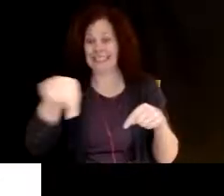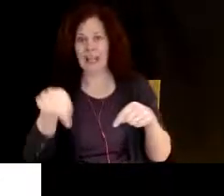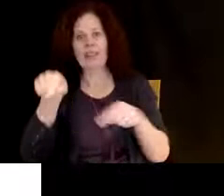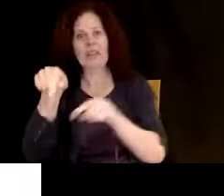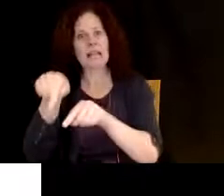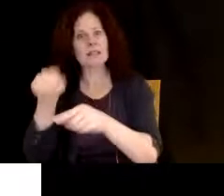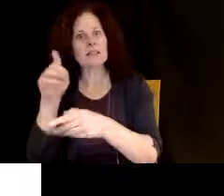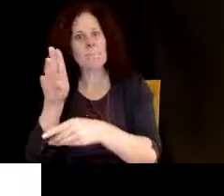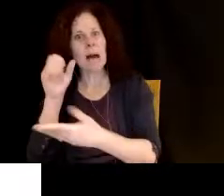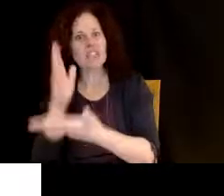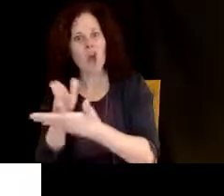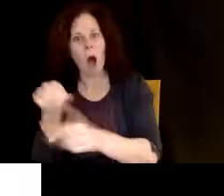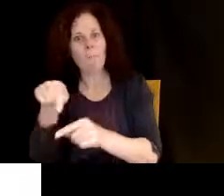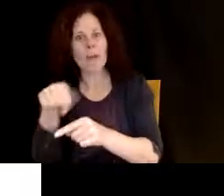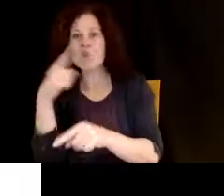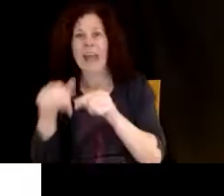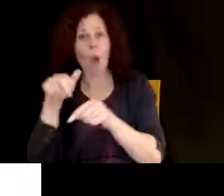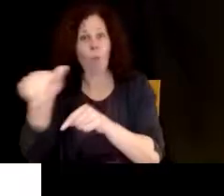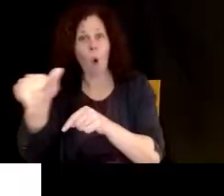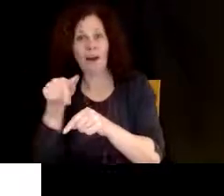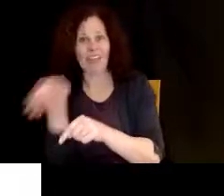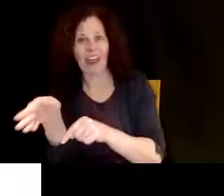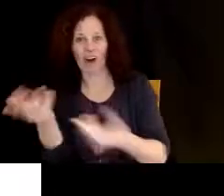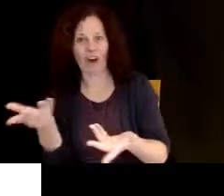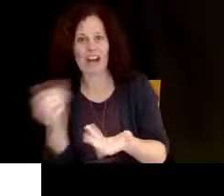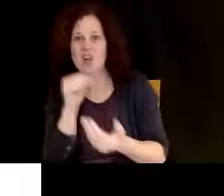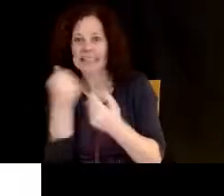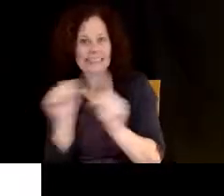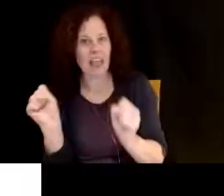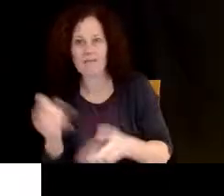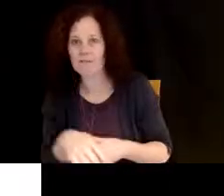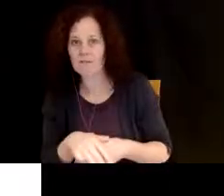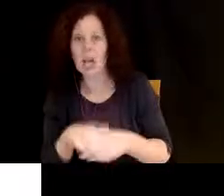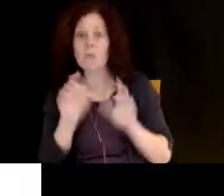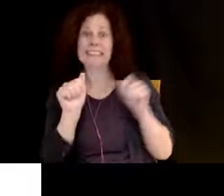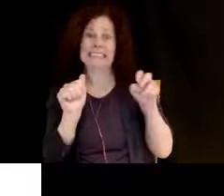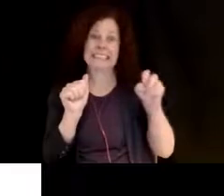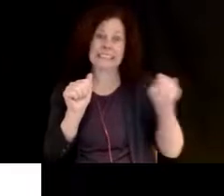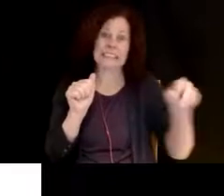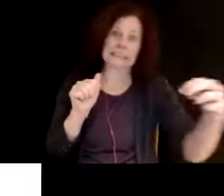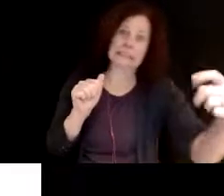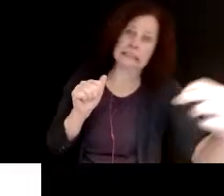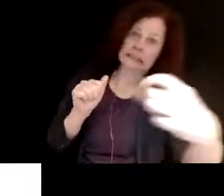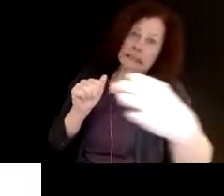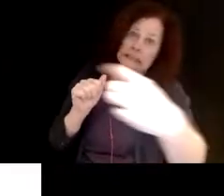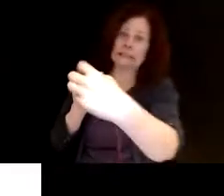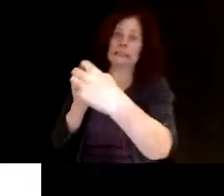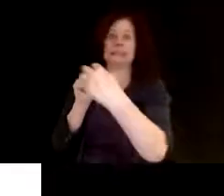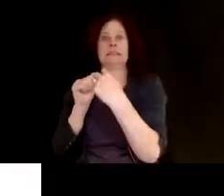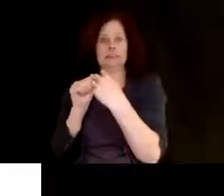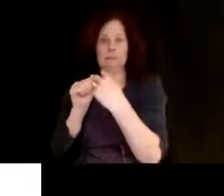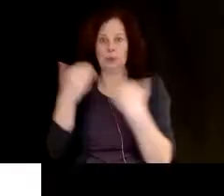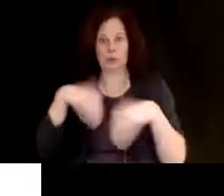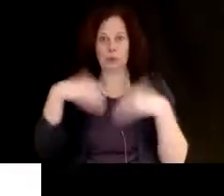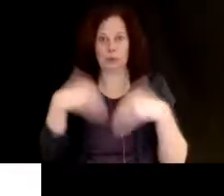have to walk all the way around, which could be, for someone with a disability, a little bit more difficult. And I would argue that it's actually a